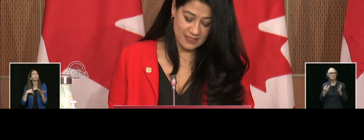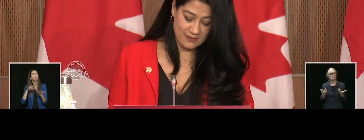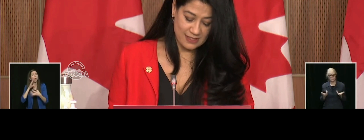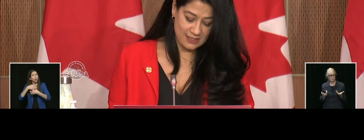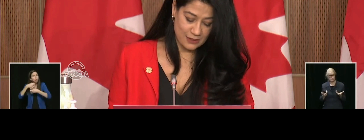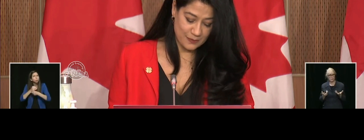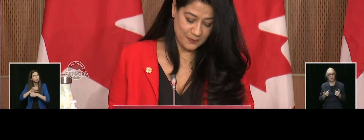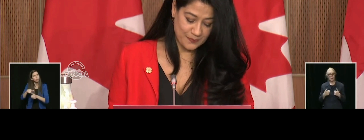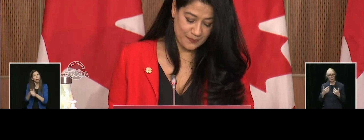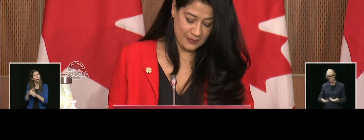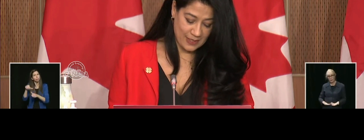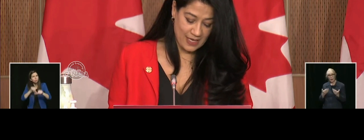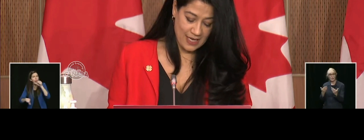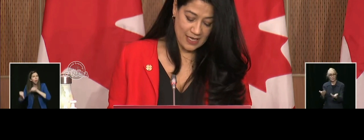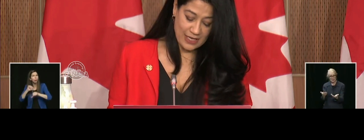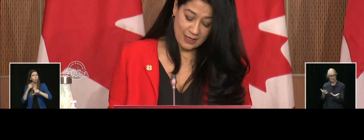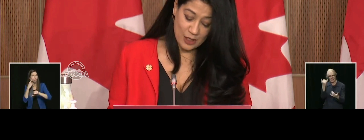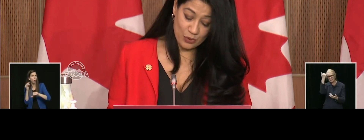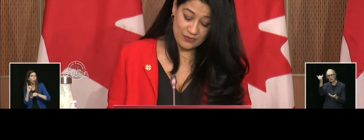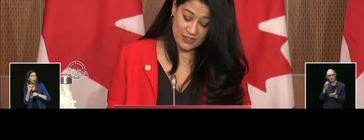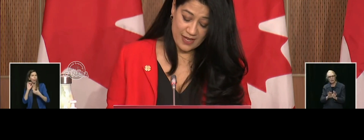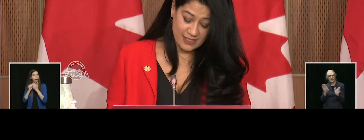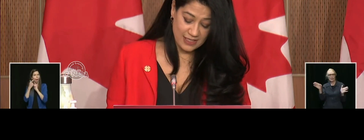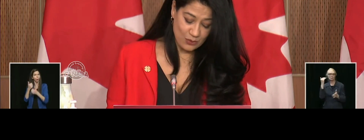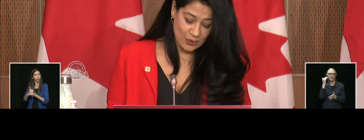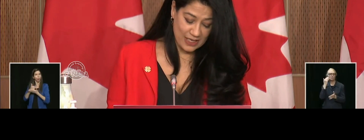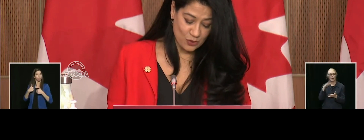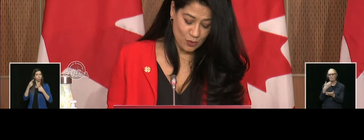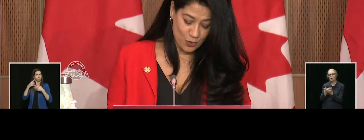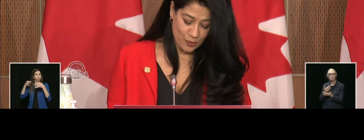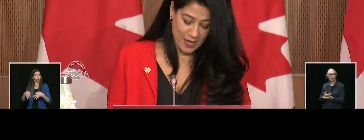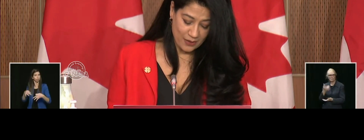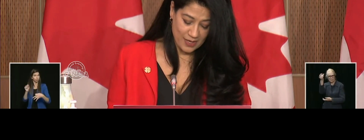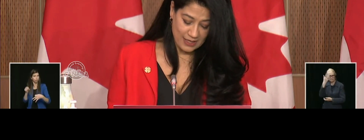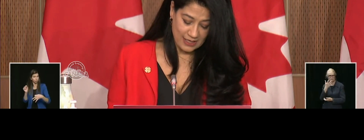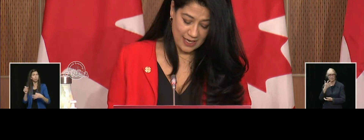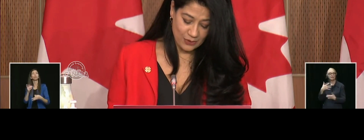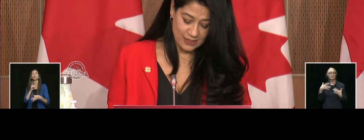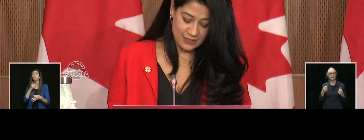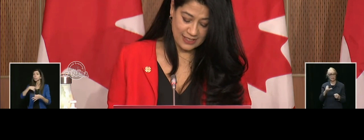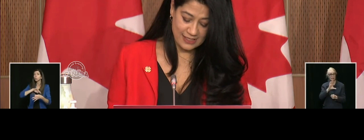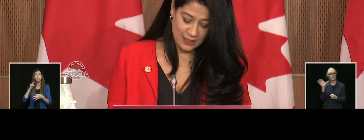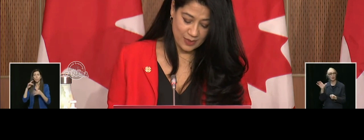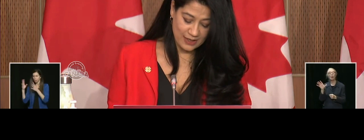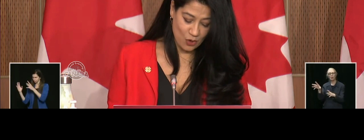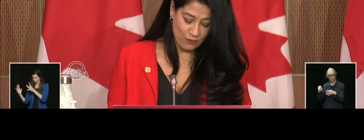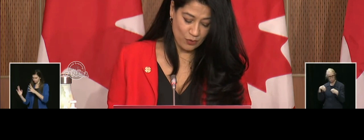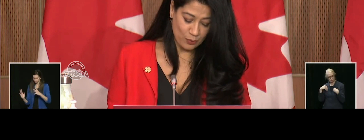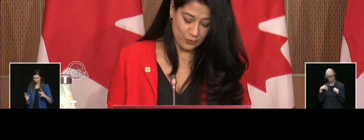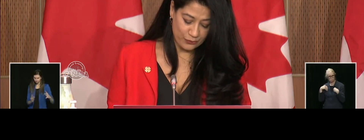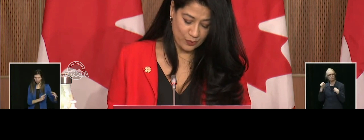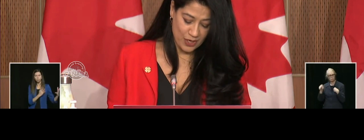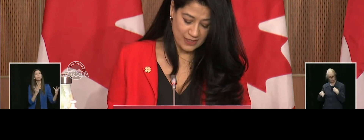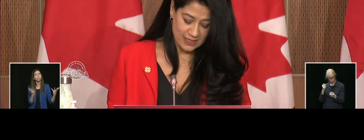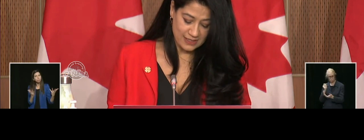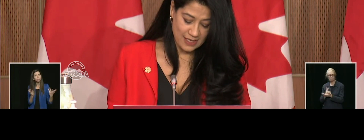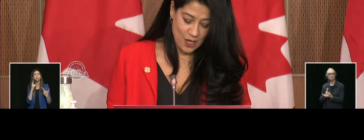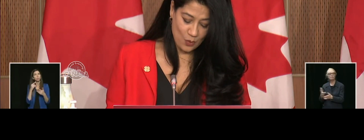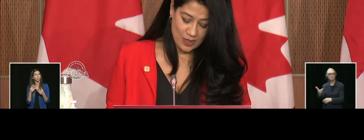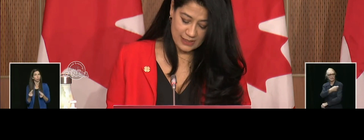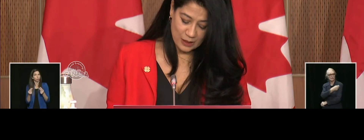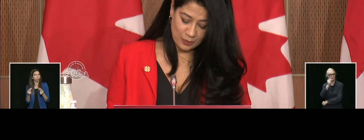the basis of this decision. Health Canada approved this vaccine through an interim order pathway that allowed us to accelerate the overall review